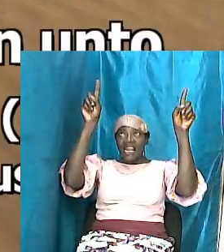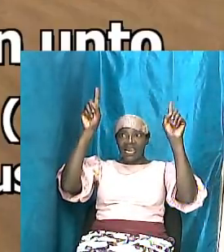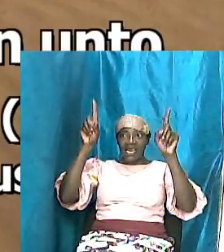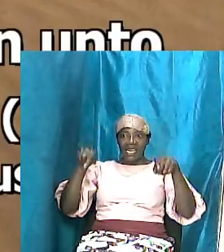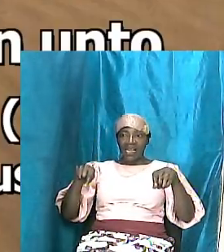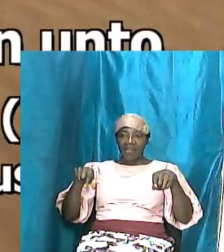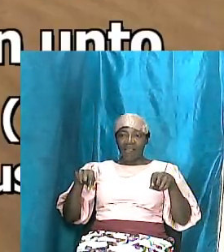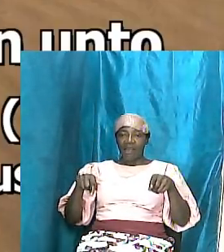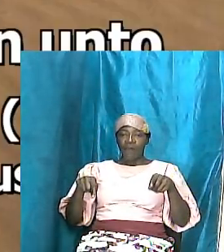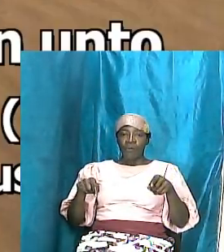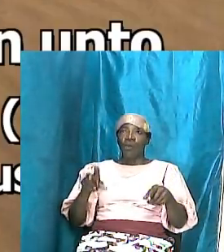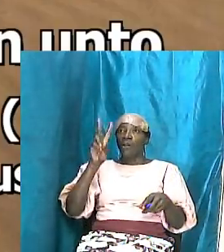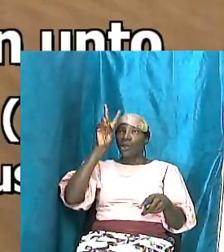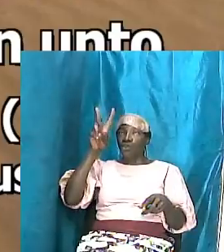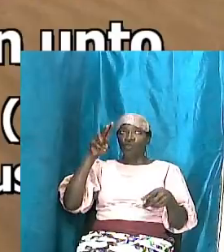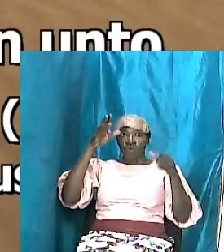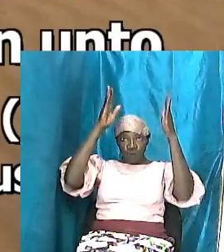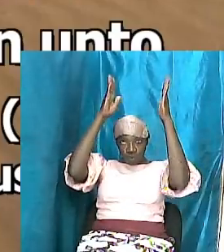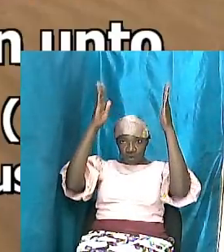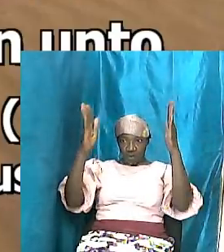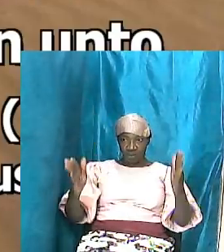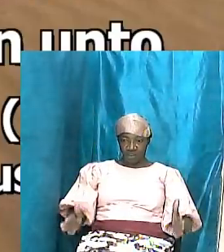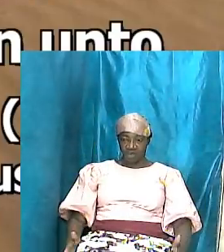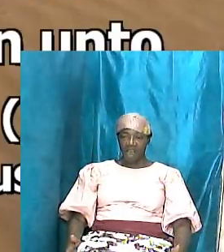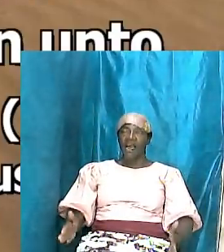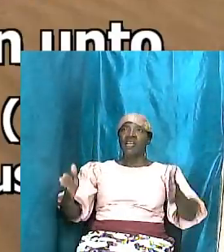on the two side posts,